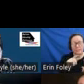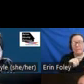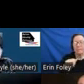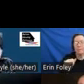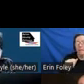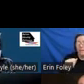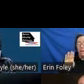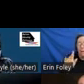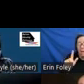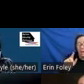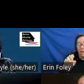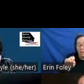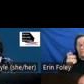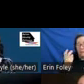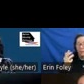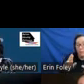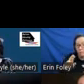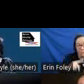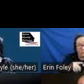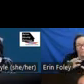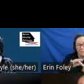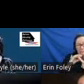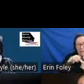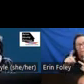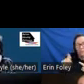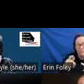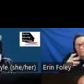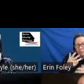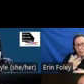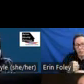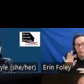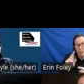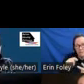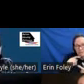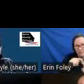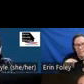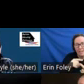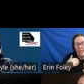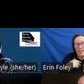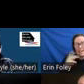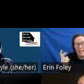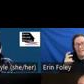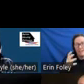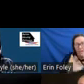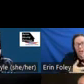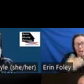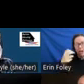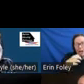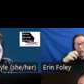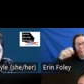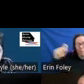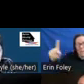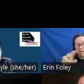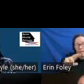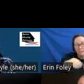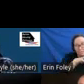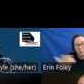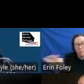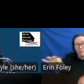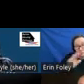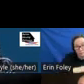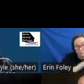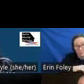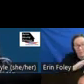accounts and self-funded special needs trusts have what is called a clawback provision, which means when the person